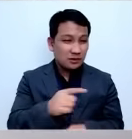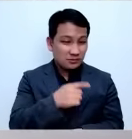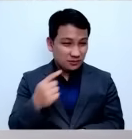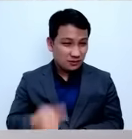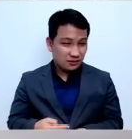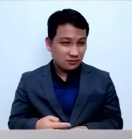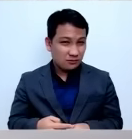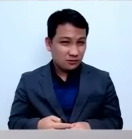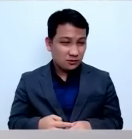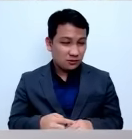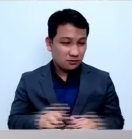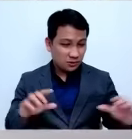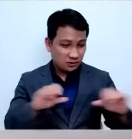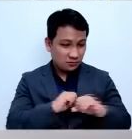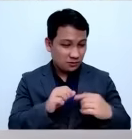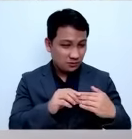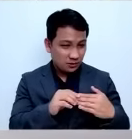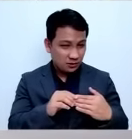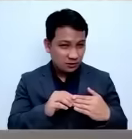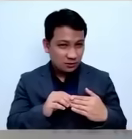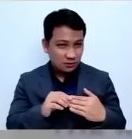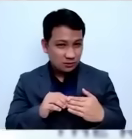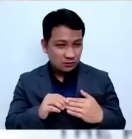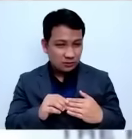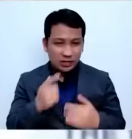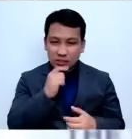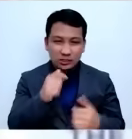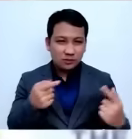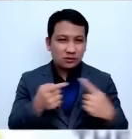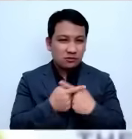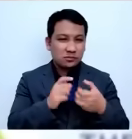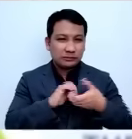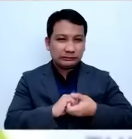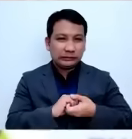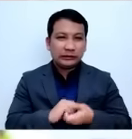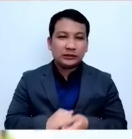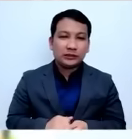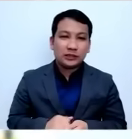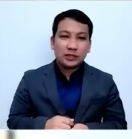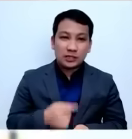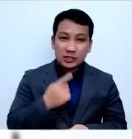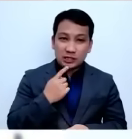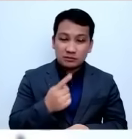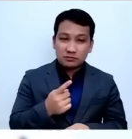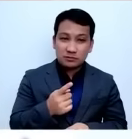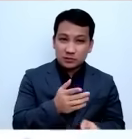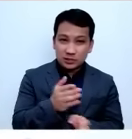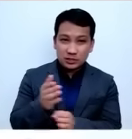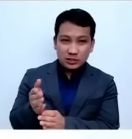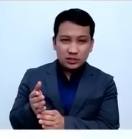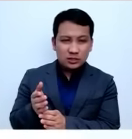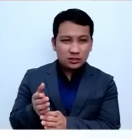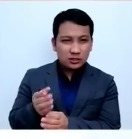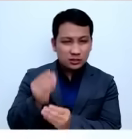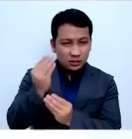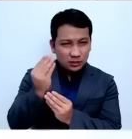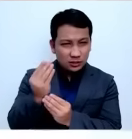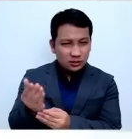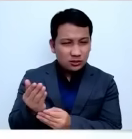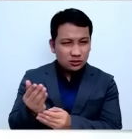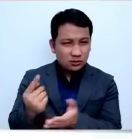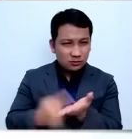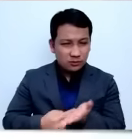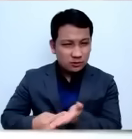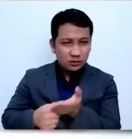defining element of our relationship. Sa sidelines din ng APEC Summit, nakipagpulong si PBBM kay